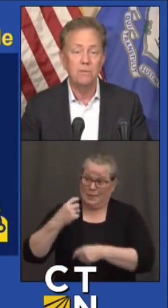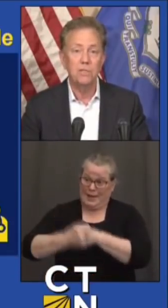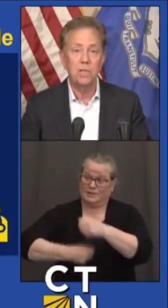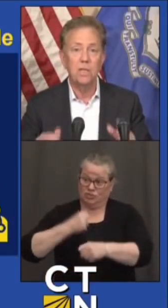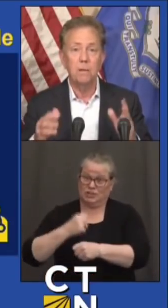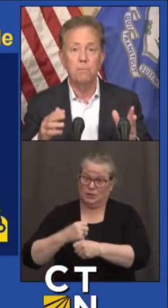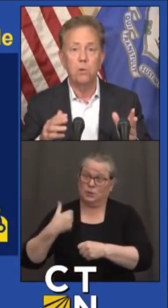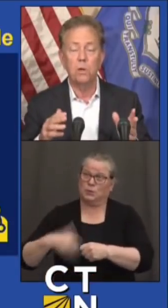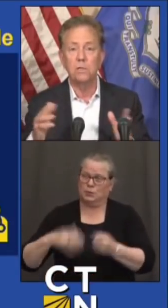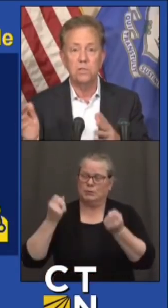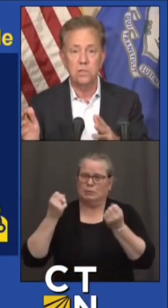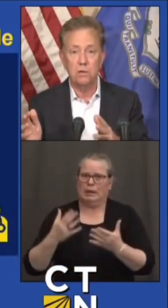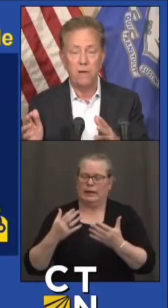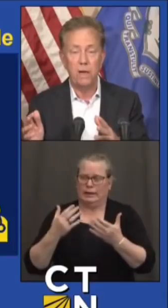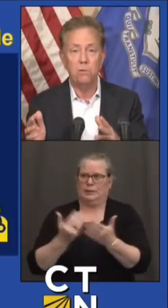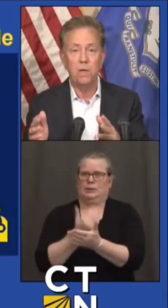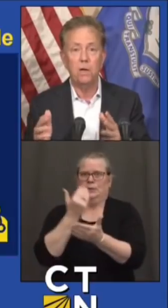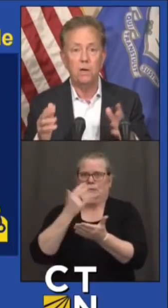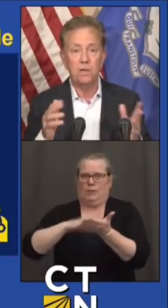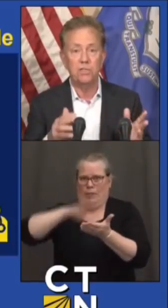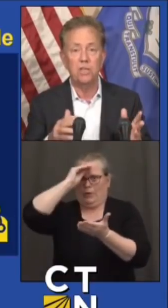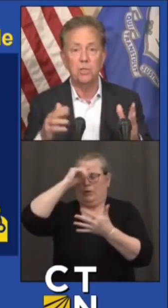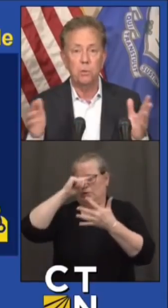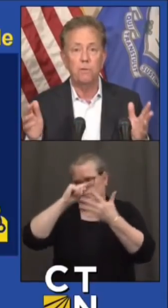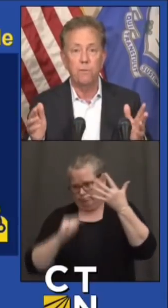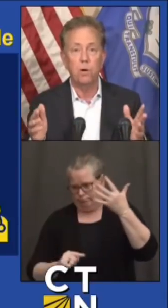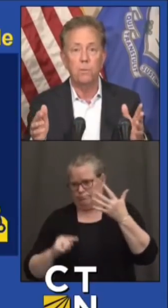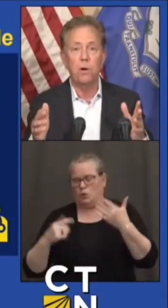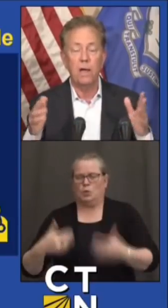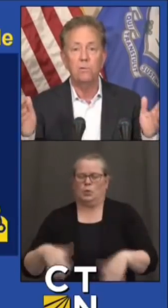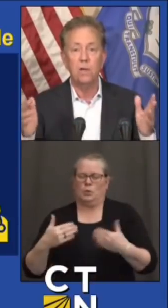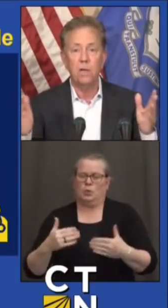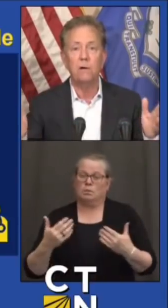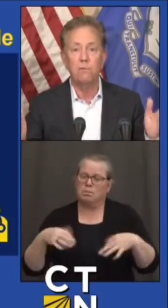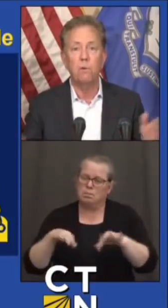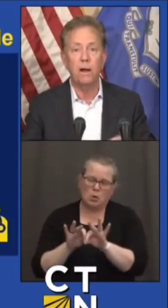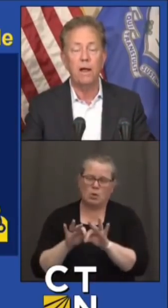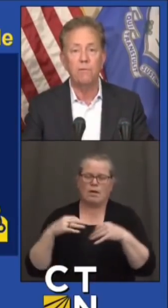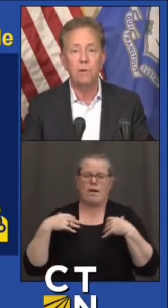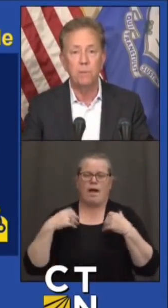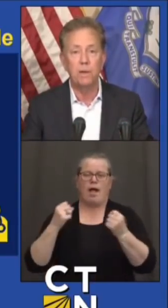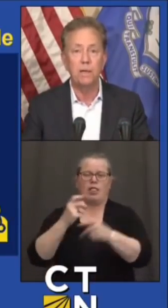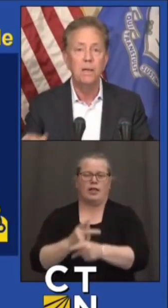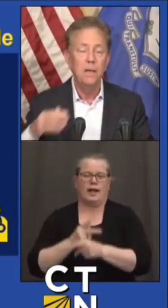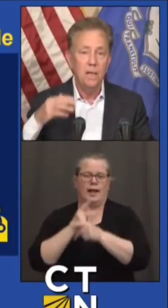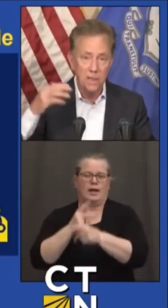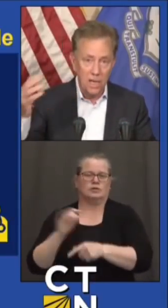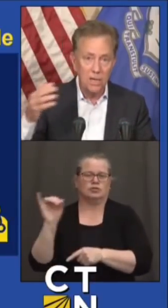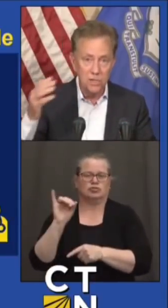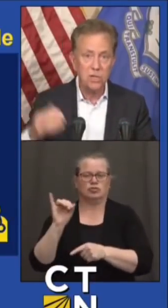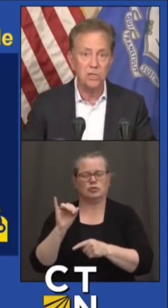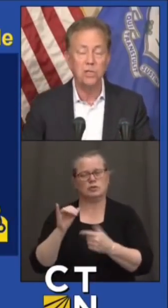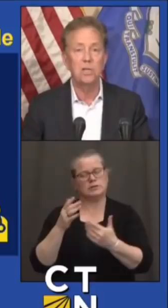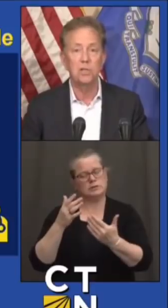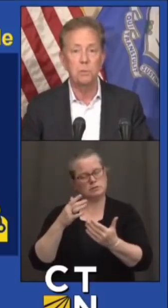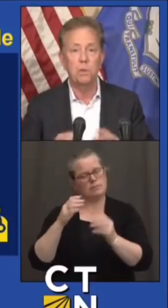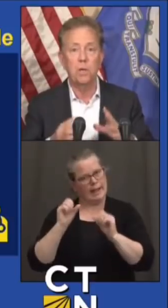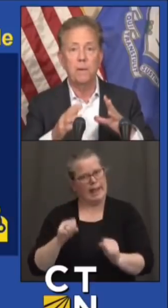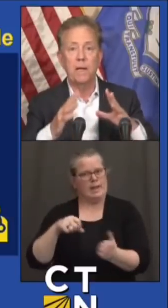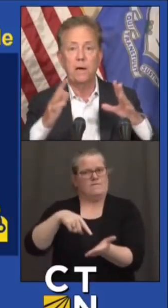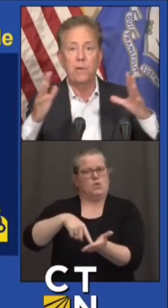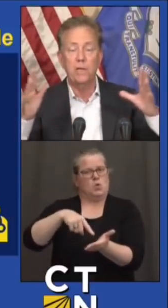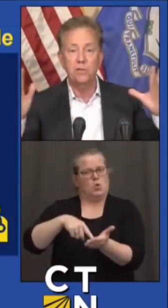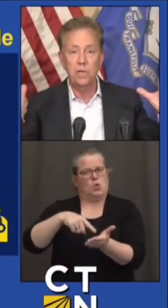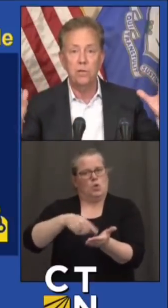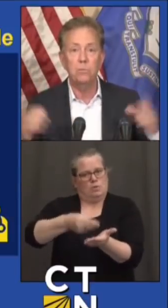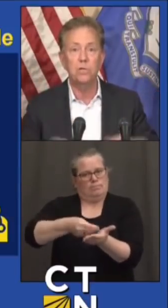but obviously the importance of healthcare, accessible, affordable healthcare for everybody. A lot of discussion in this building